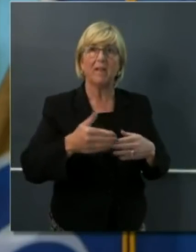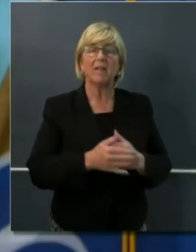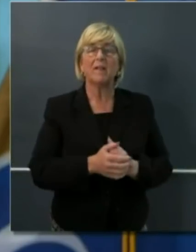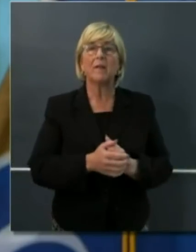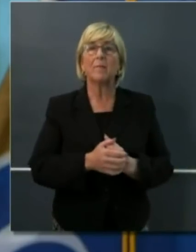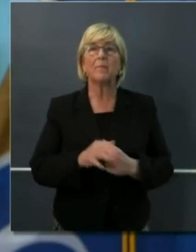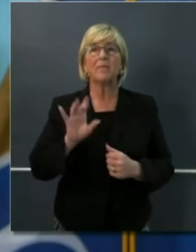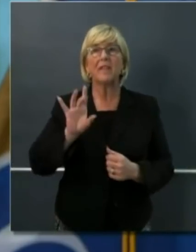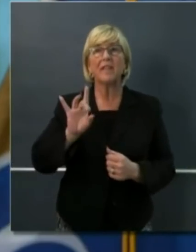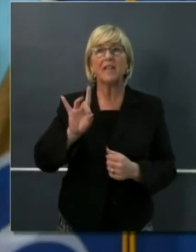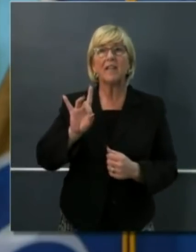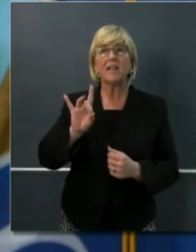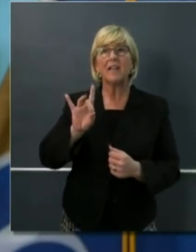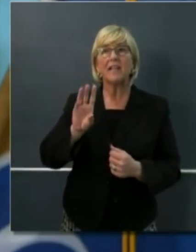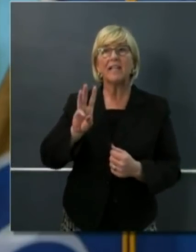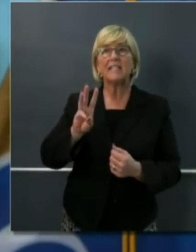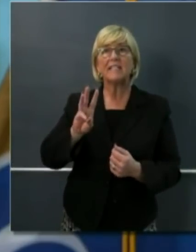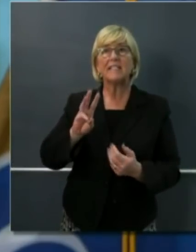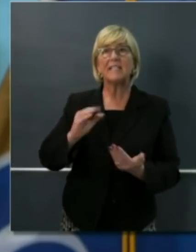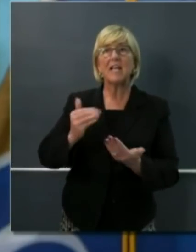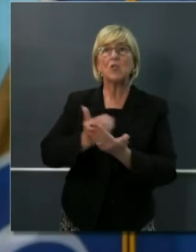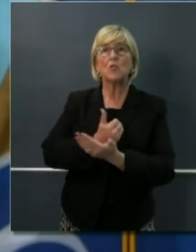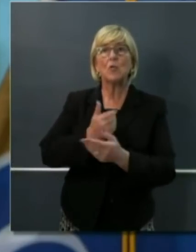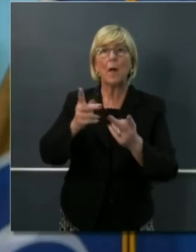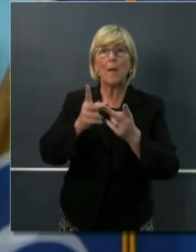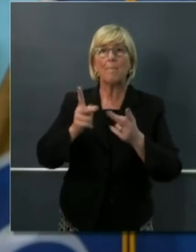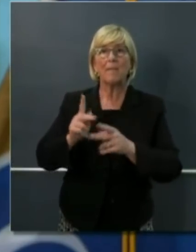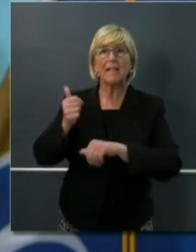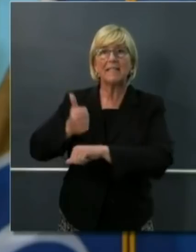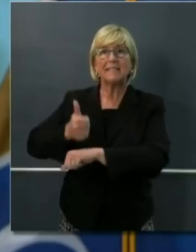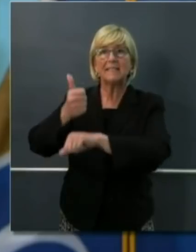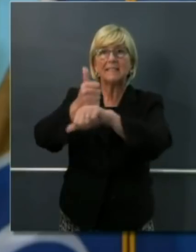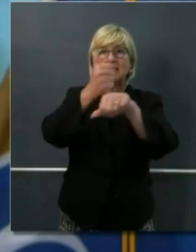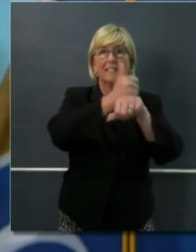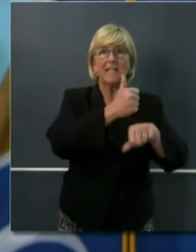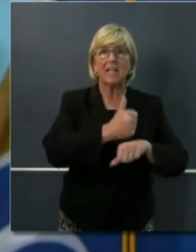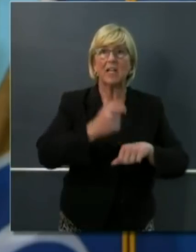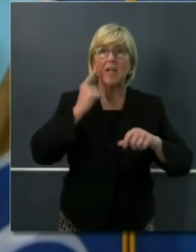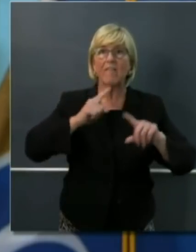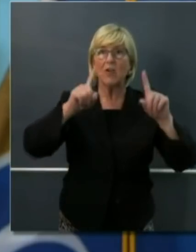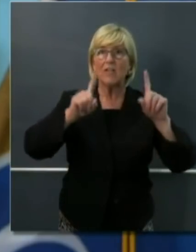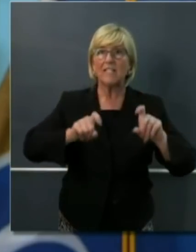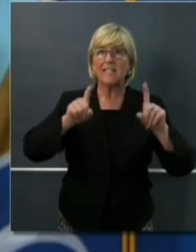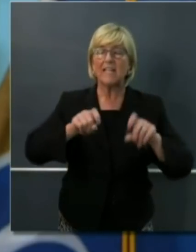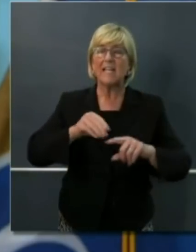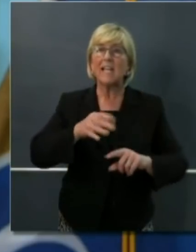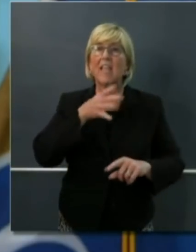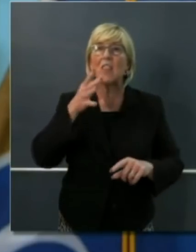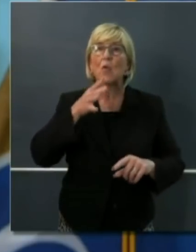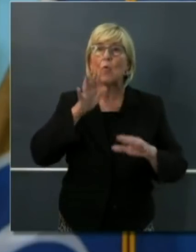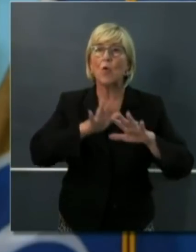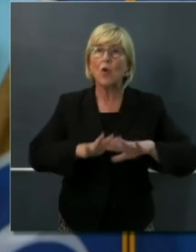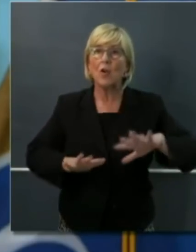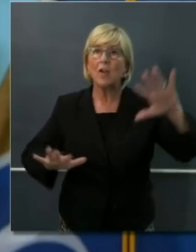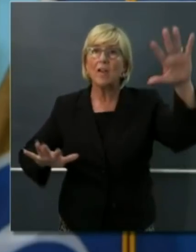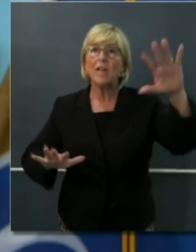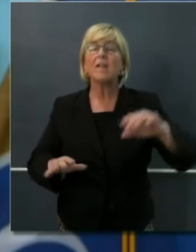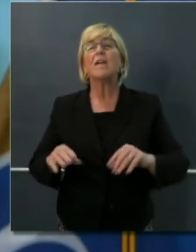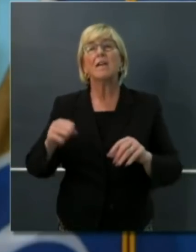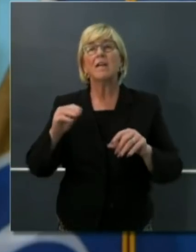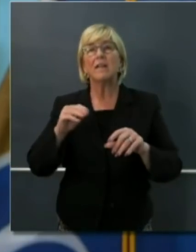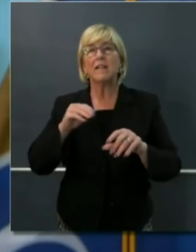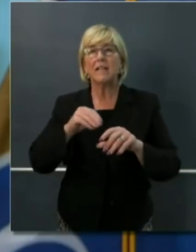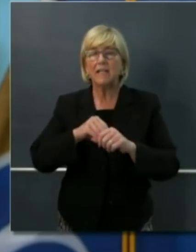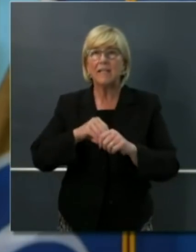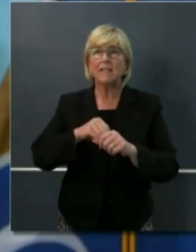So 86 new sites, testing sites in rural California and deep in urban California